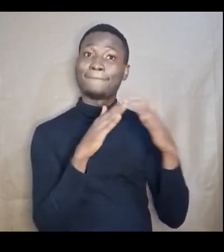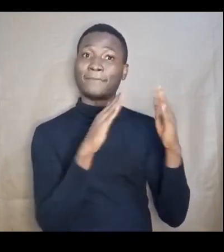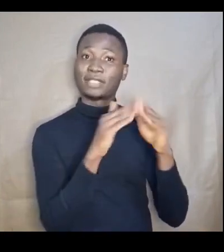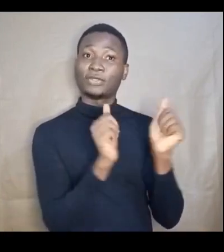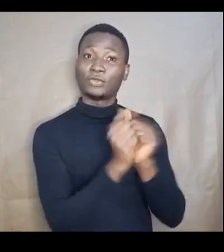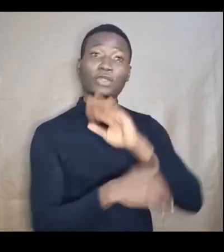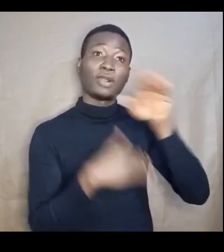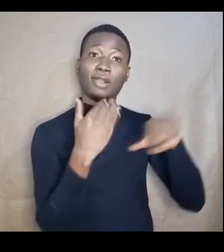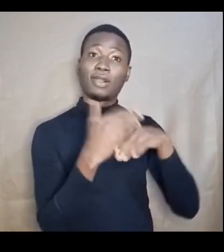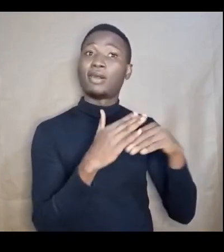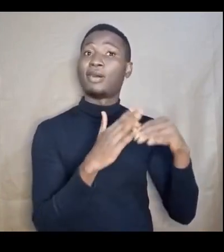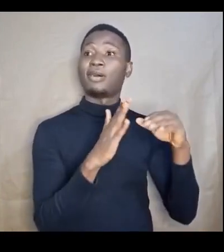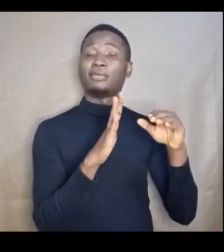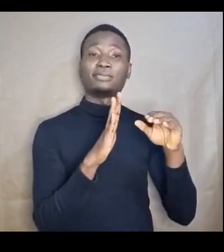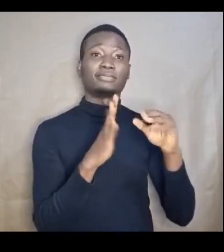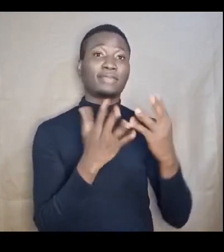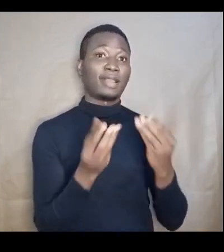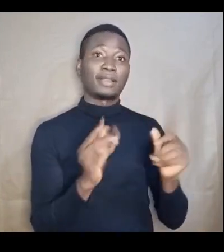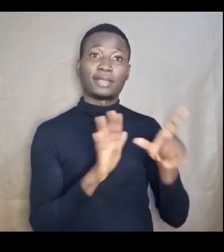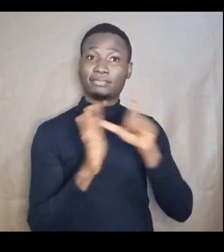Onitsha landlords.